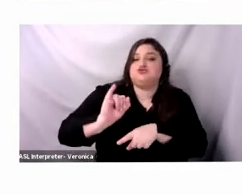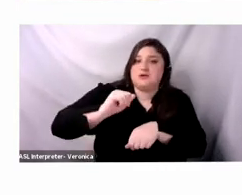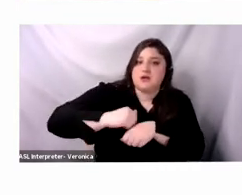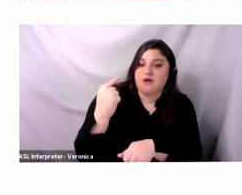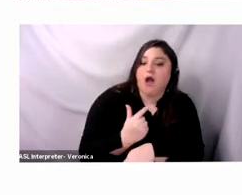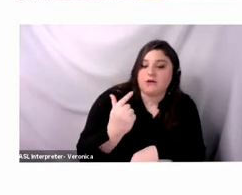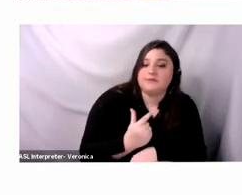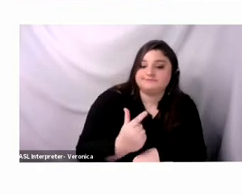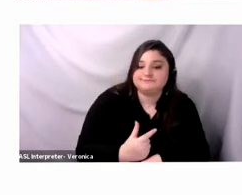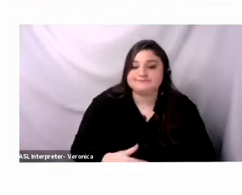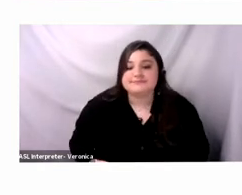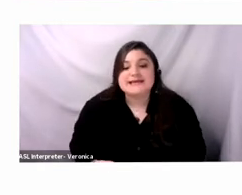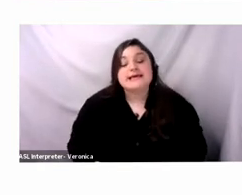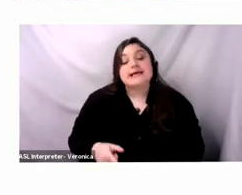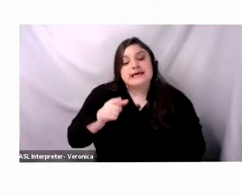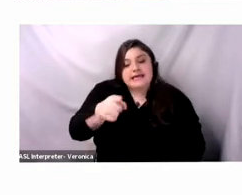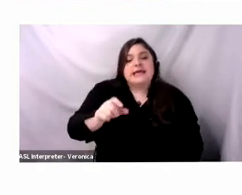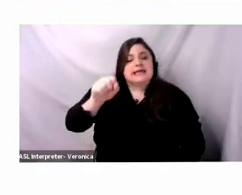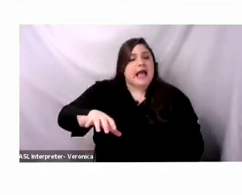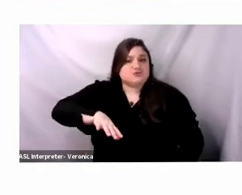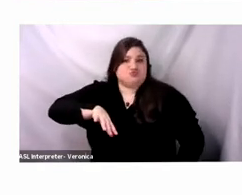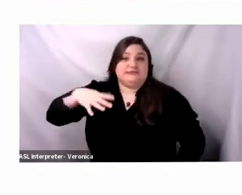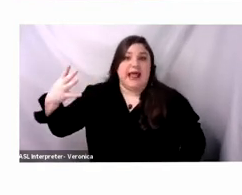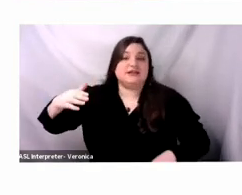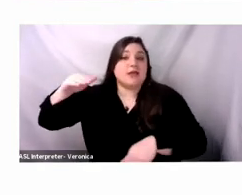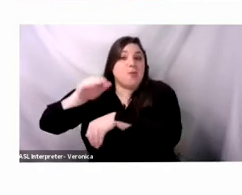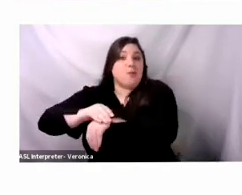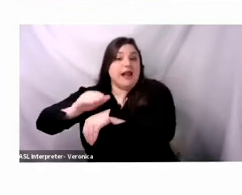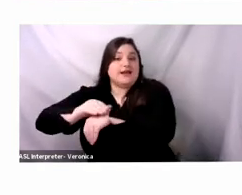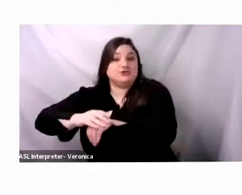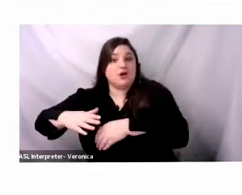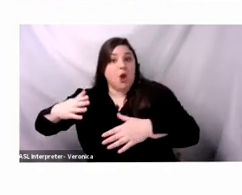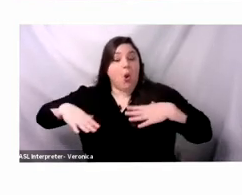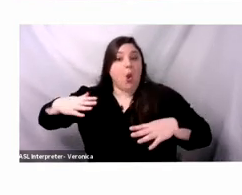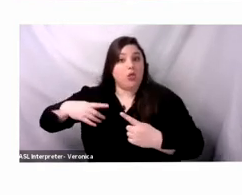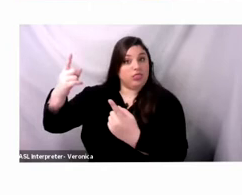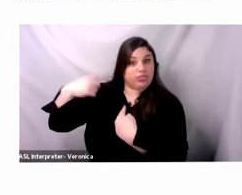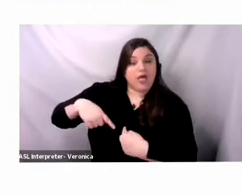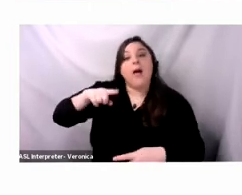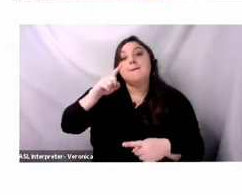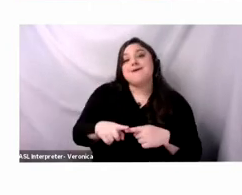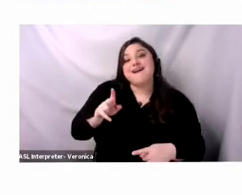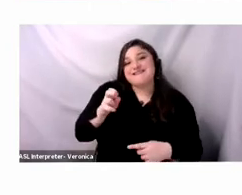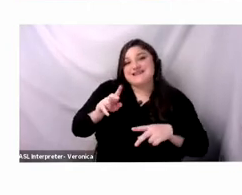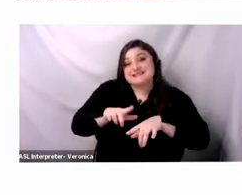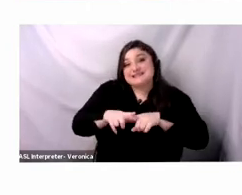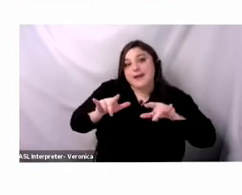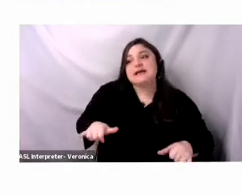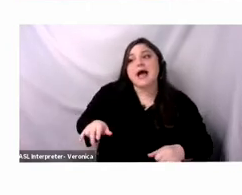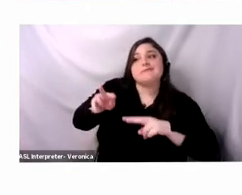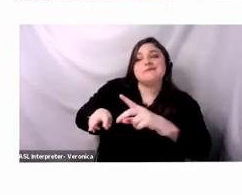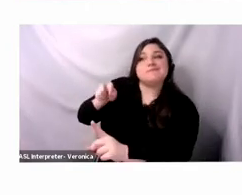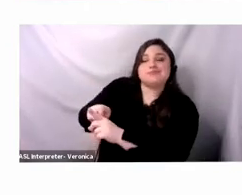to believe that there was power in taking ownership of them. He understood that clothing was a tool, and what mattered was how you used